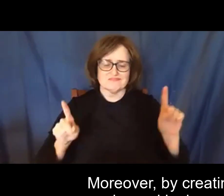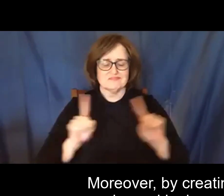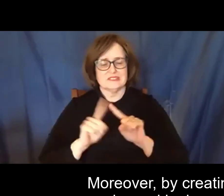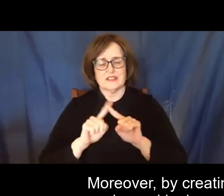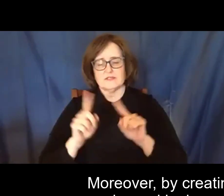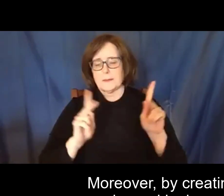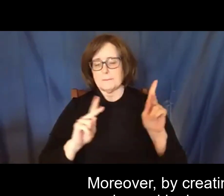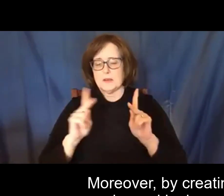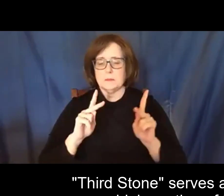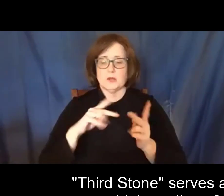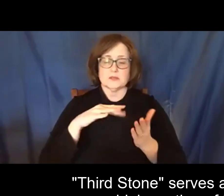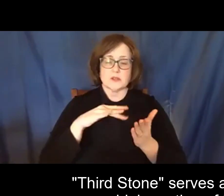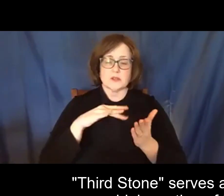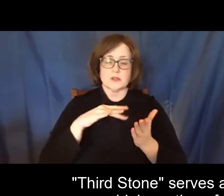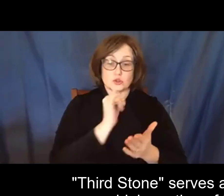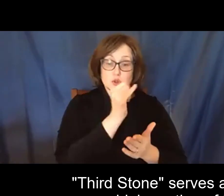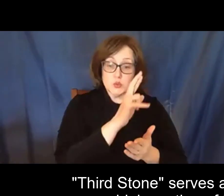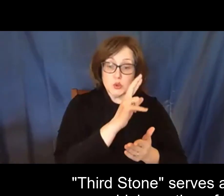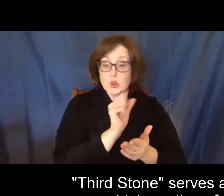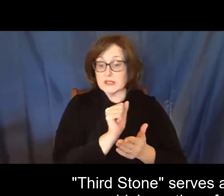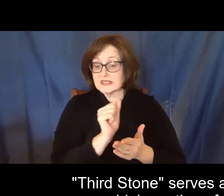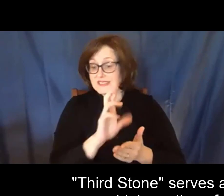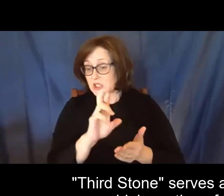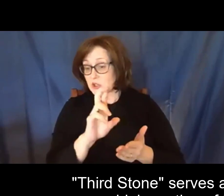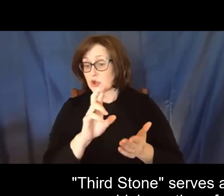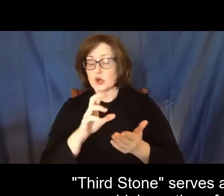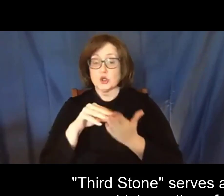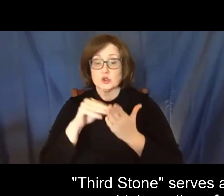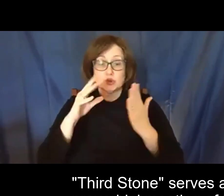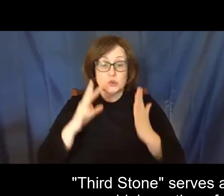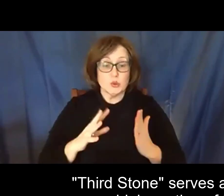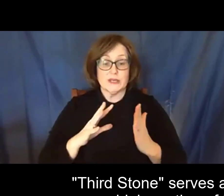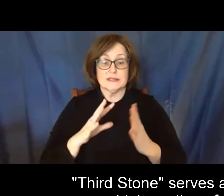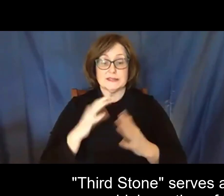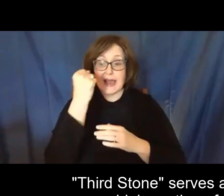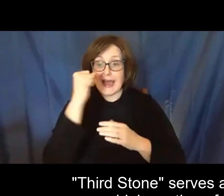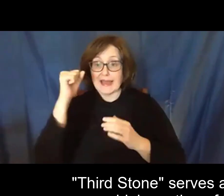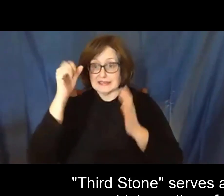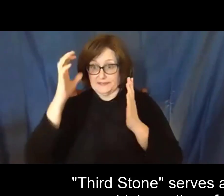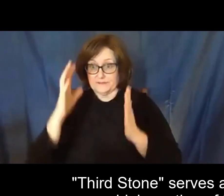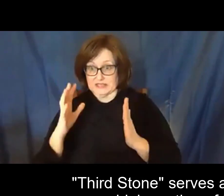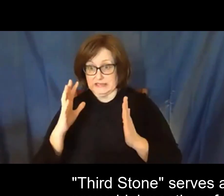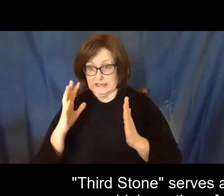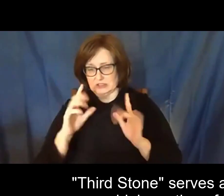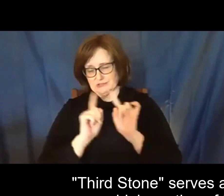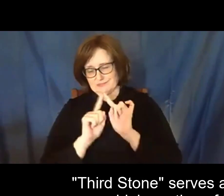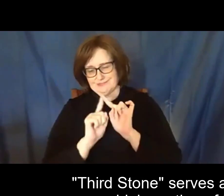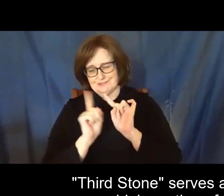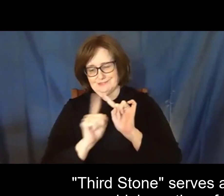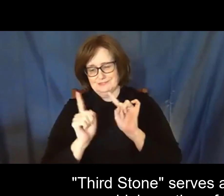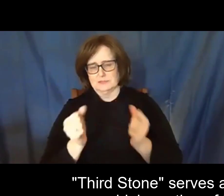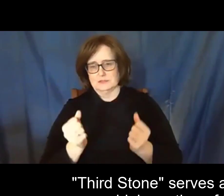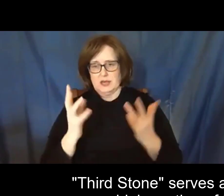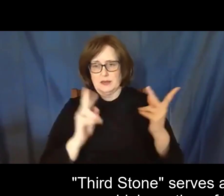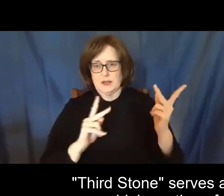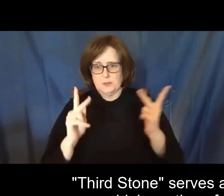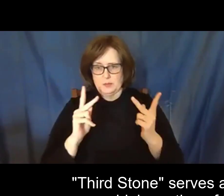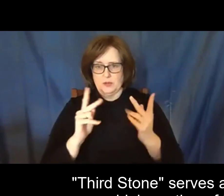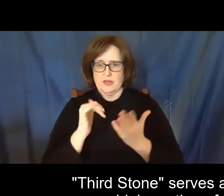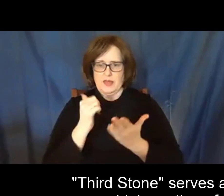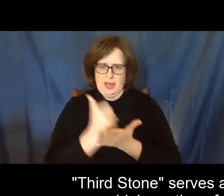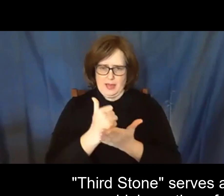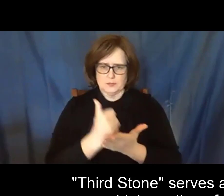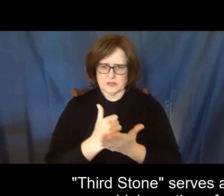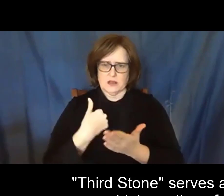and publishers, Third Stone serves as a virtual place for the proverbial meeting of the minds.